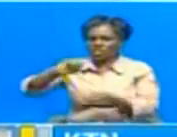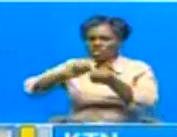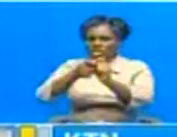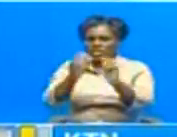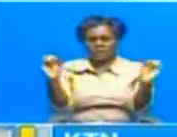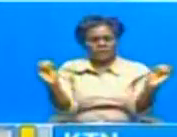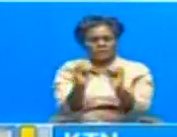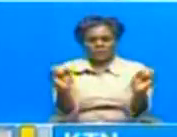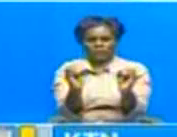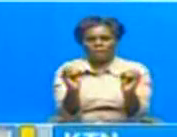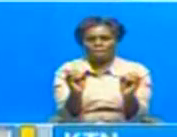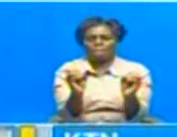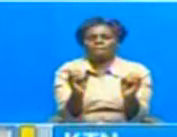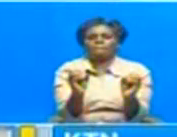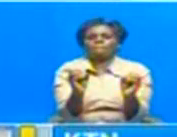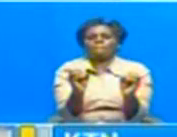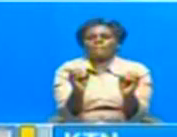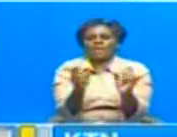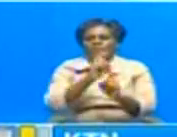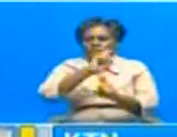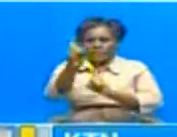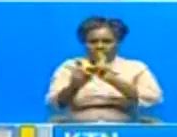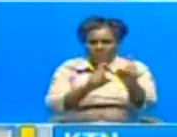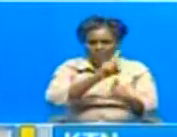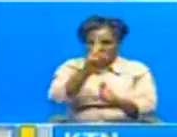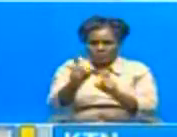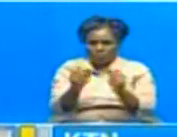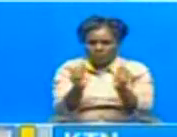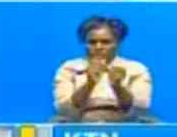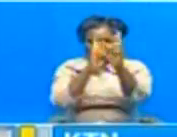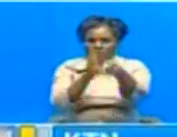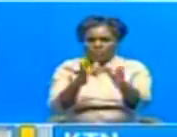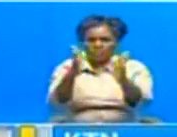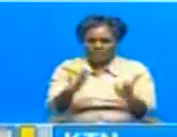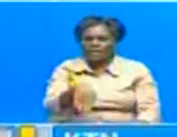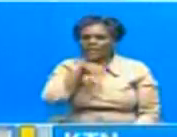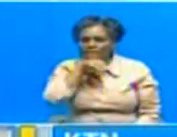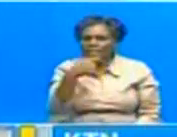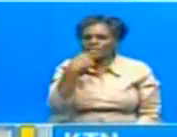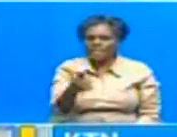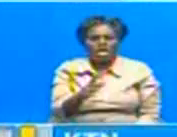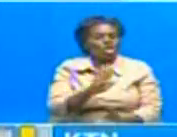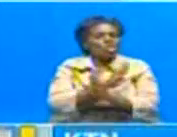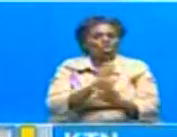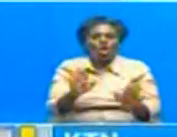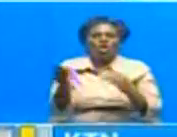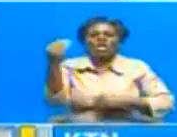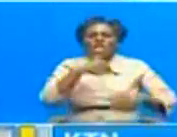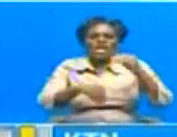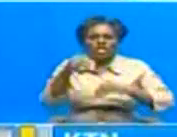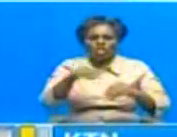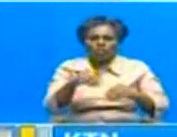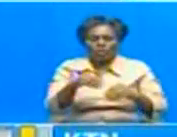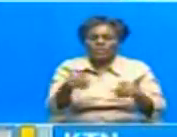IEBC remains as it is. In an exclusive interview with KTN's Sophia Wanuna, Raila said there would be no point in going into an election